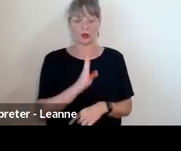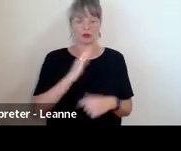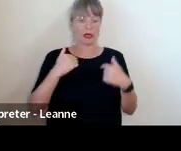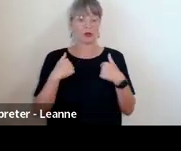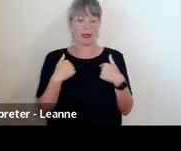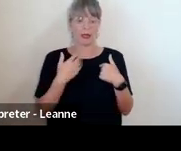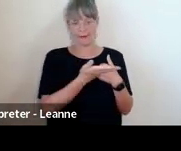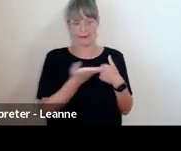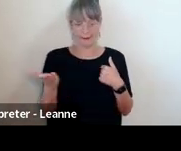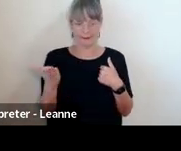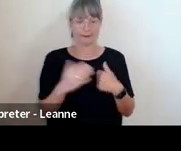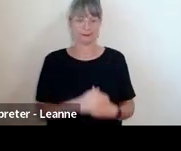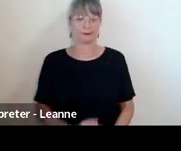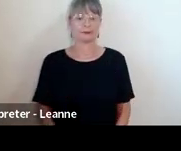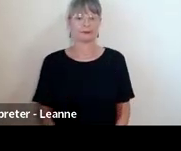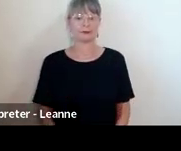loris@vysum.com.au,